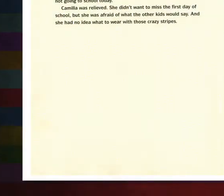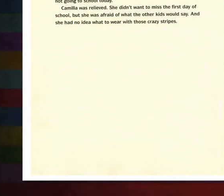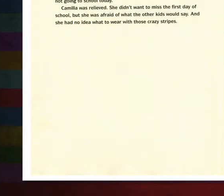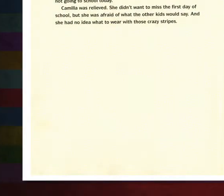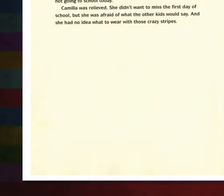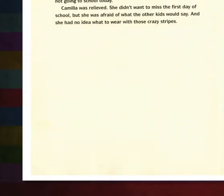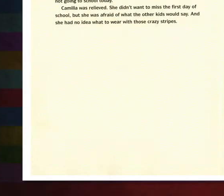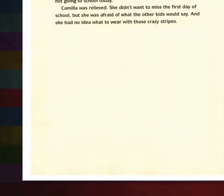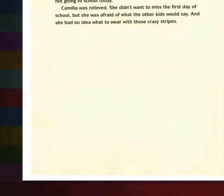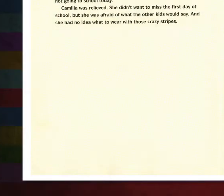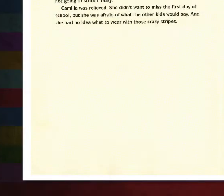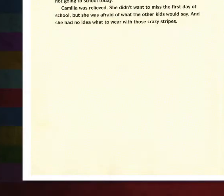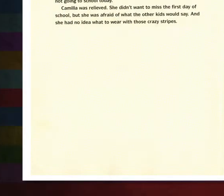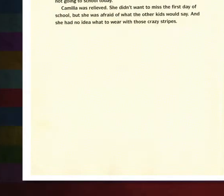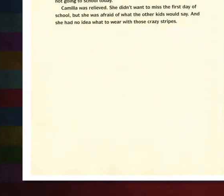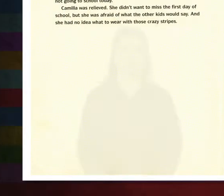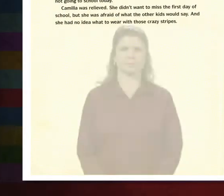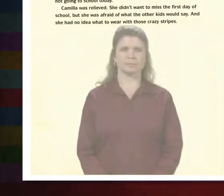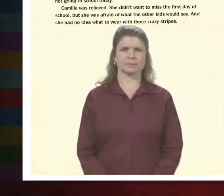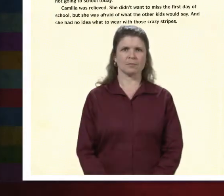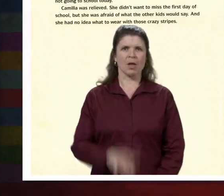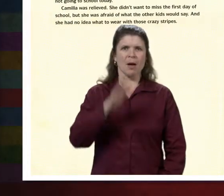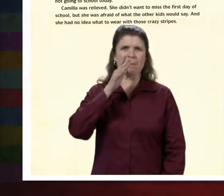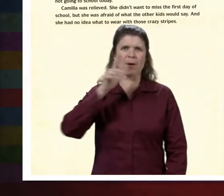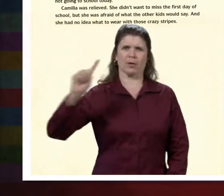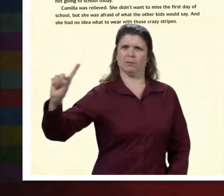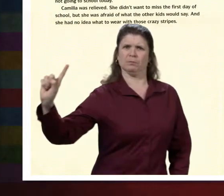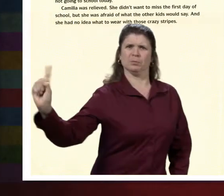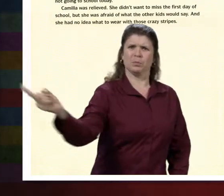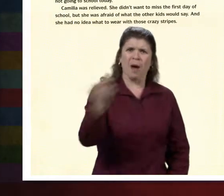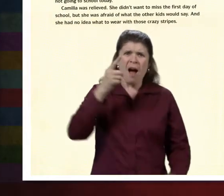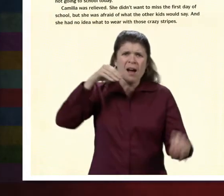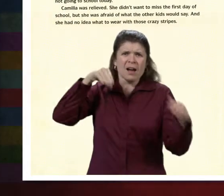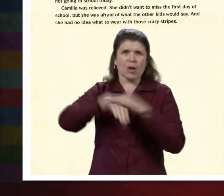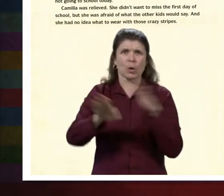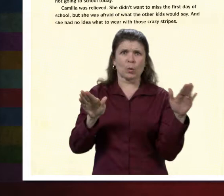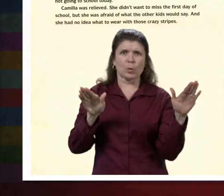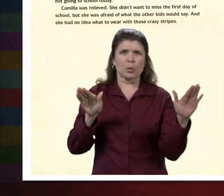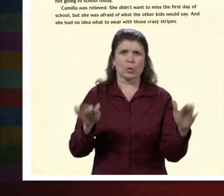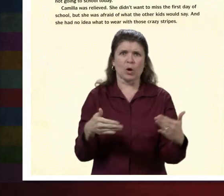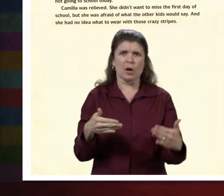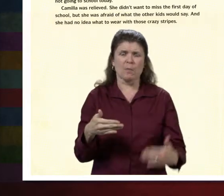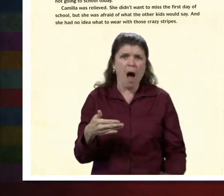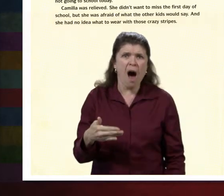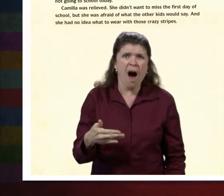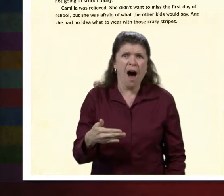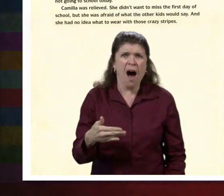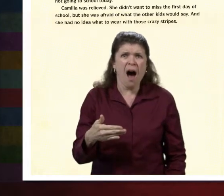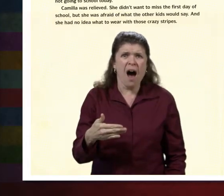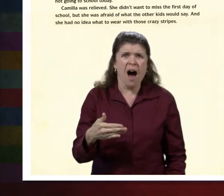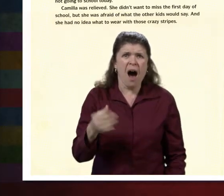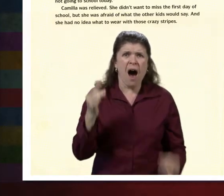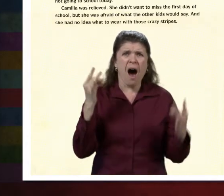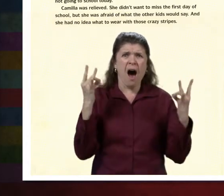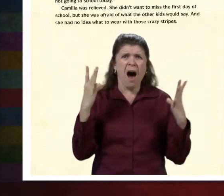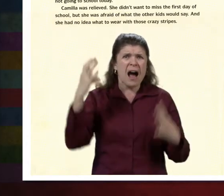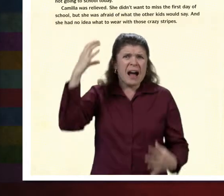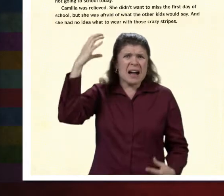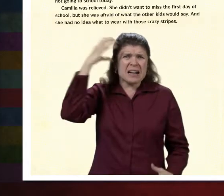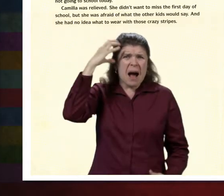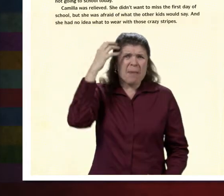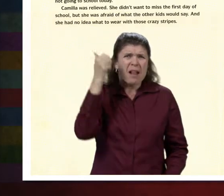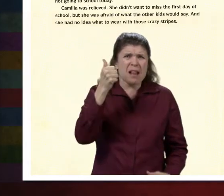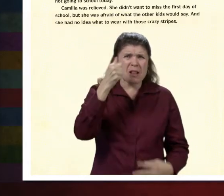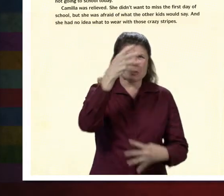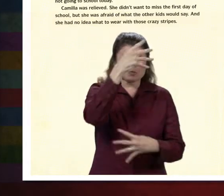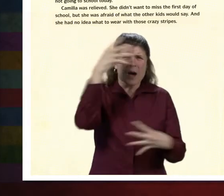Her mother ran into the room, and she screamed too. "Oh my heavens!" she cried. "You're completely